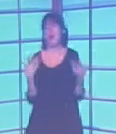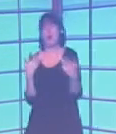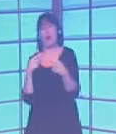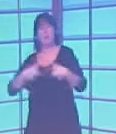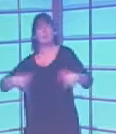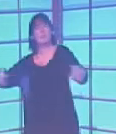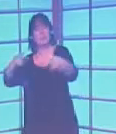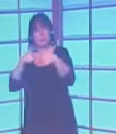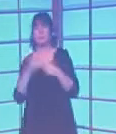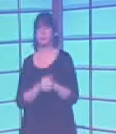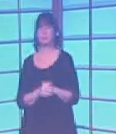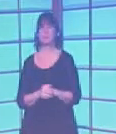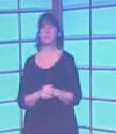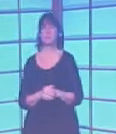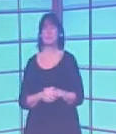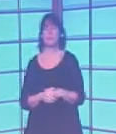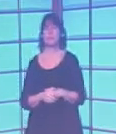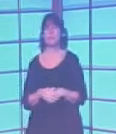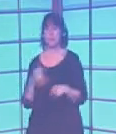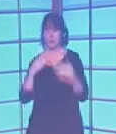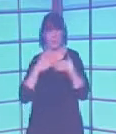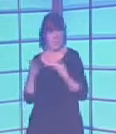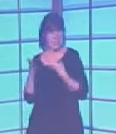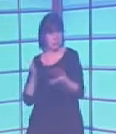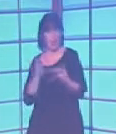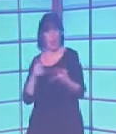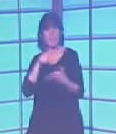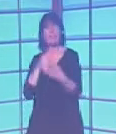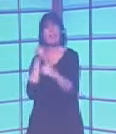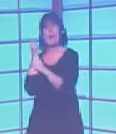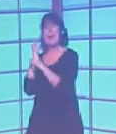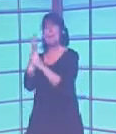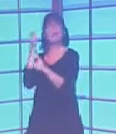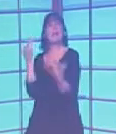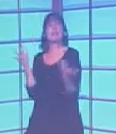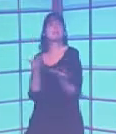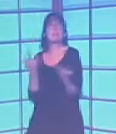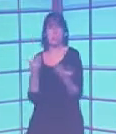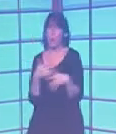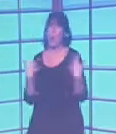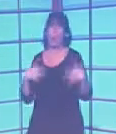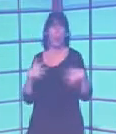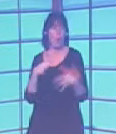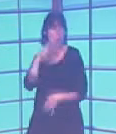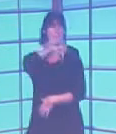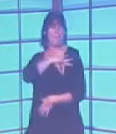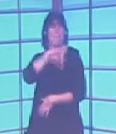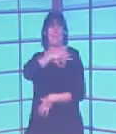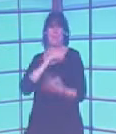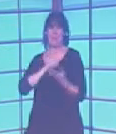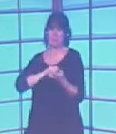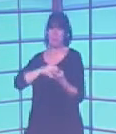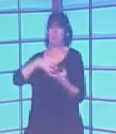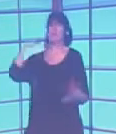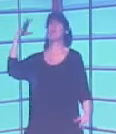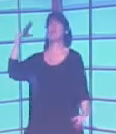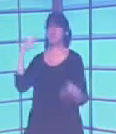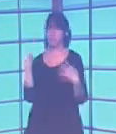Now to take a look at the impact of these services. We've found that there have been numerous benefits to offering these additional services to our